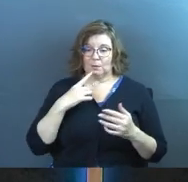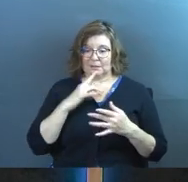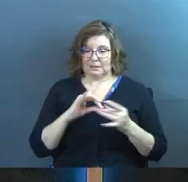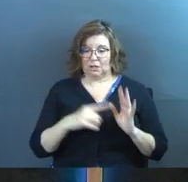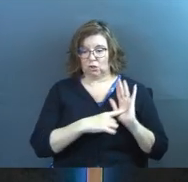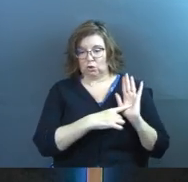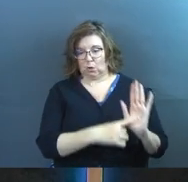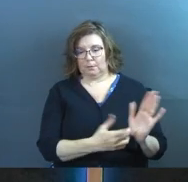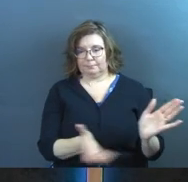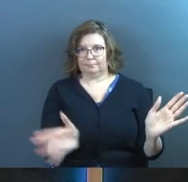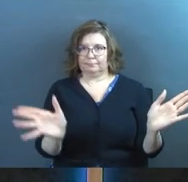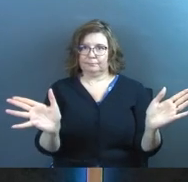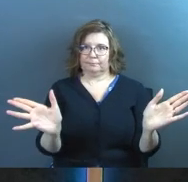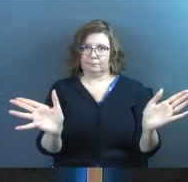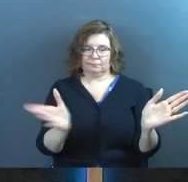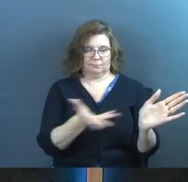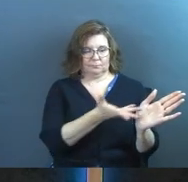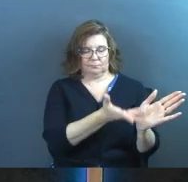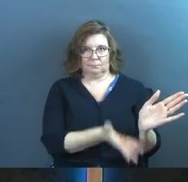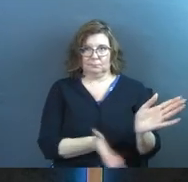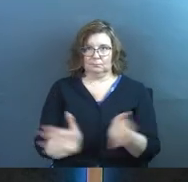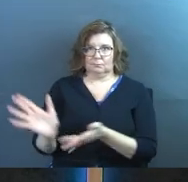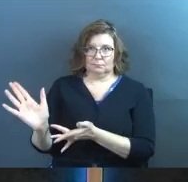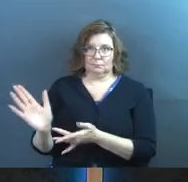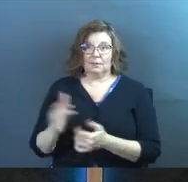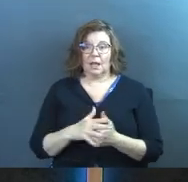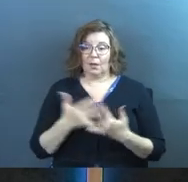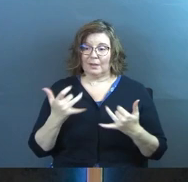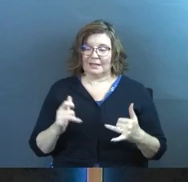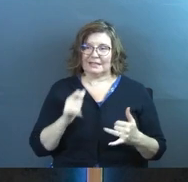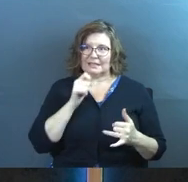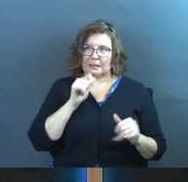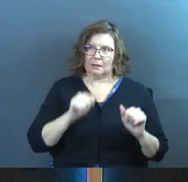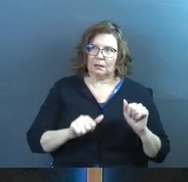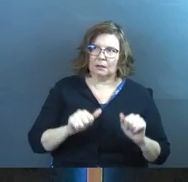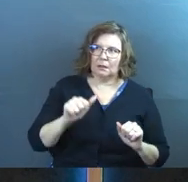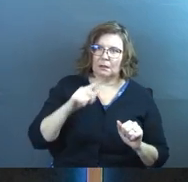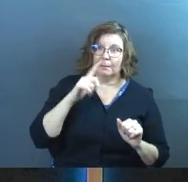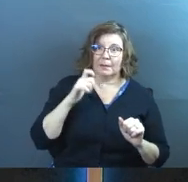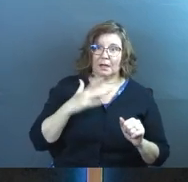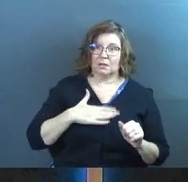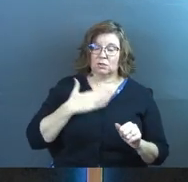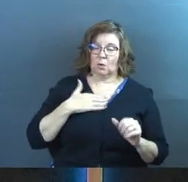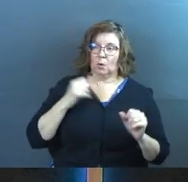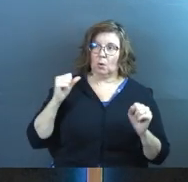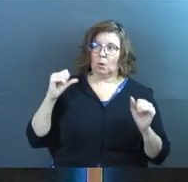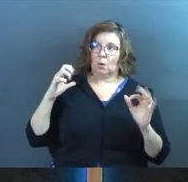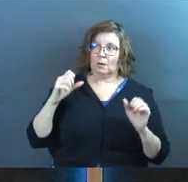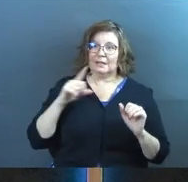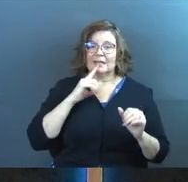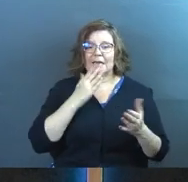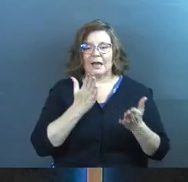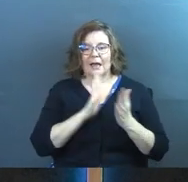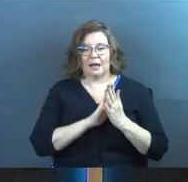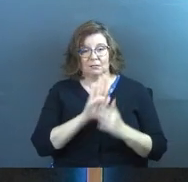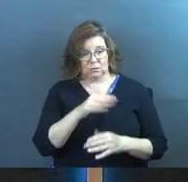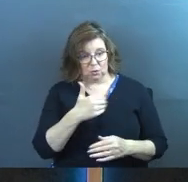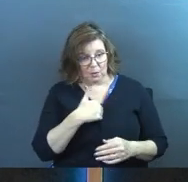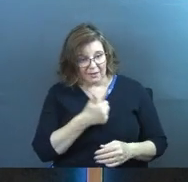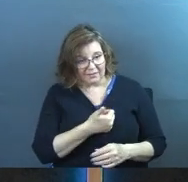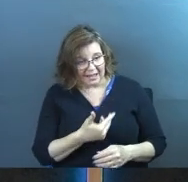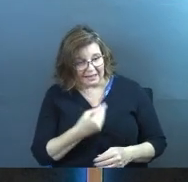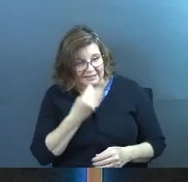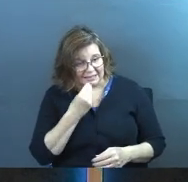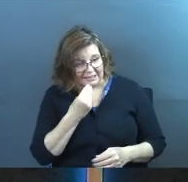this, he showed them his hands and feet, and while they still did not believe it because of joy and amazement, he asked them, do you